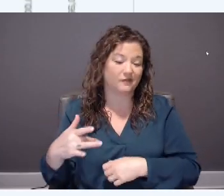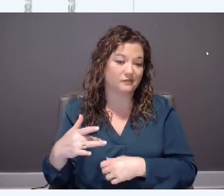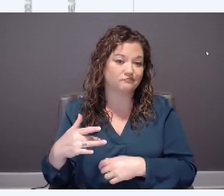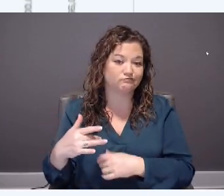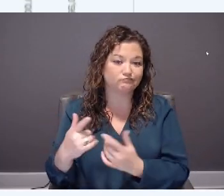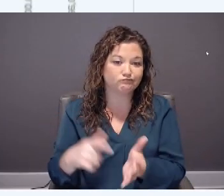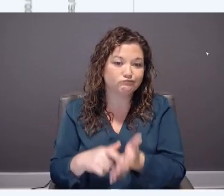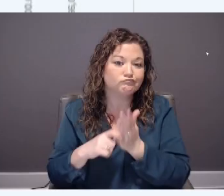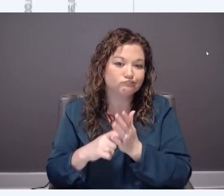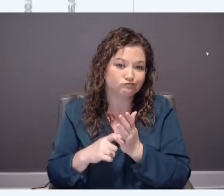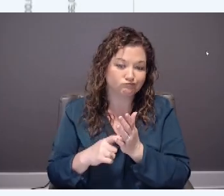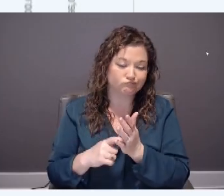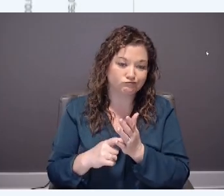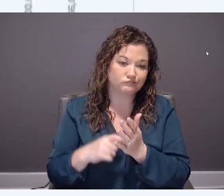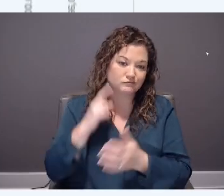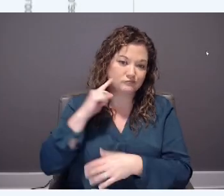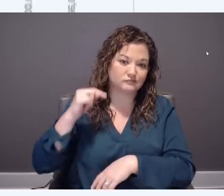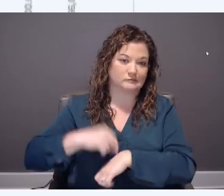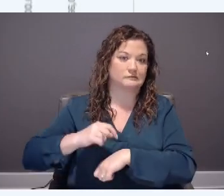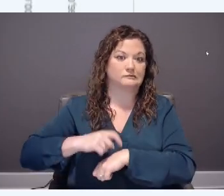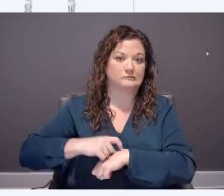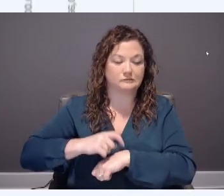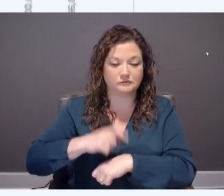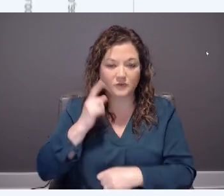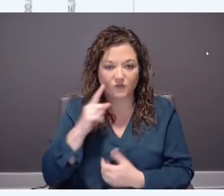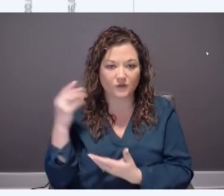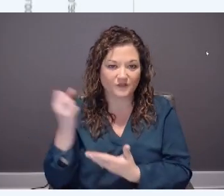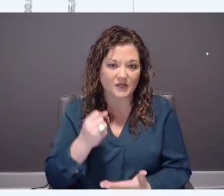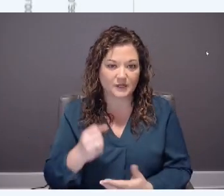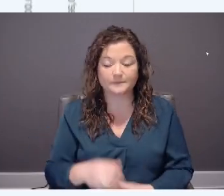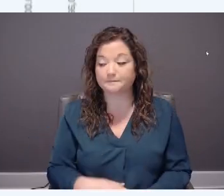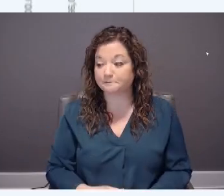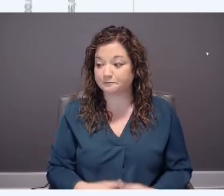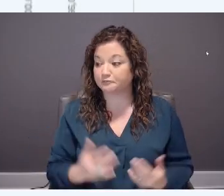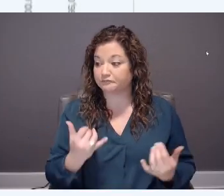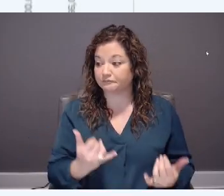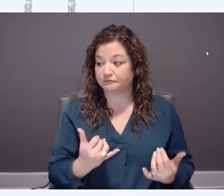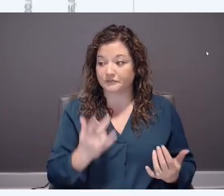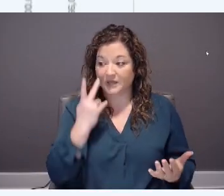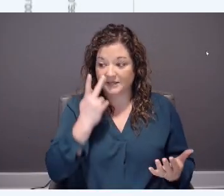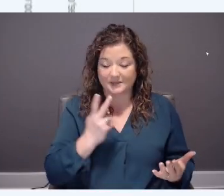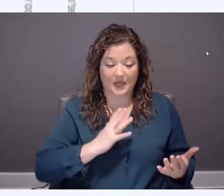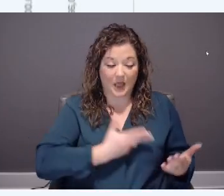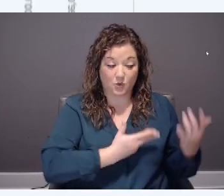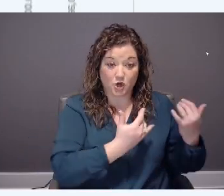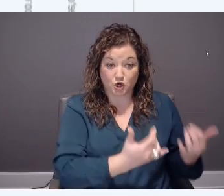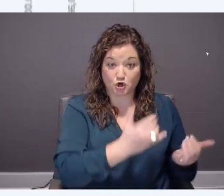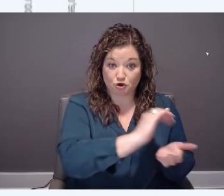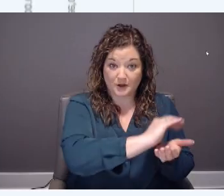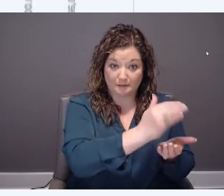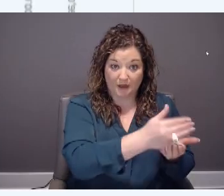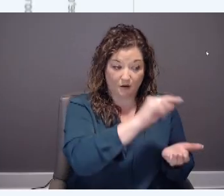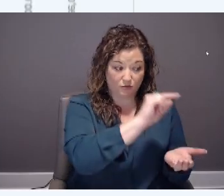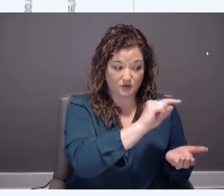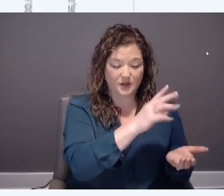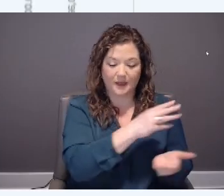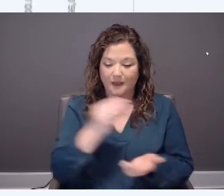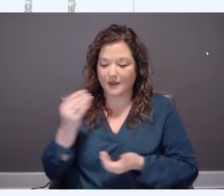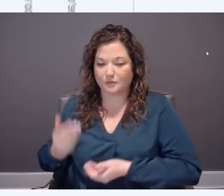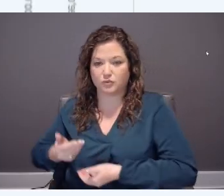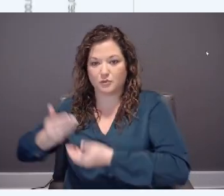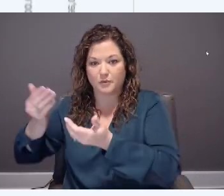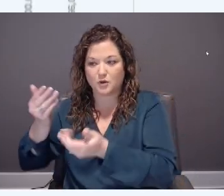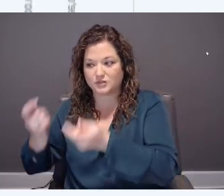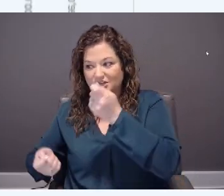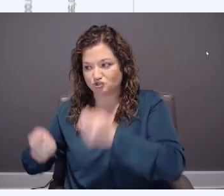So here you'll see a chart which shows our current amount as well as some of the proposed adjustments. And the adjustments